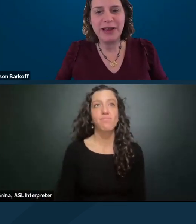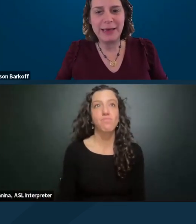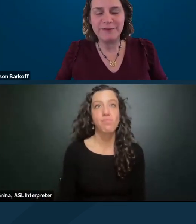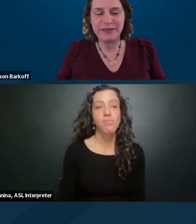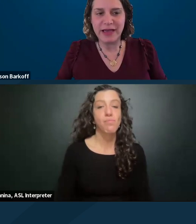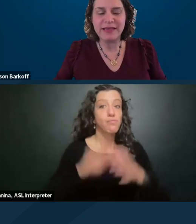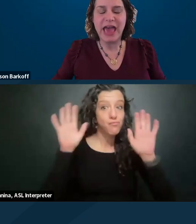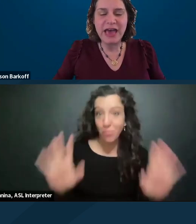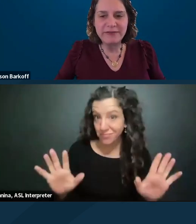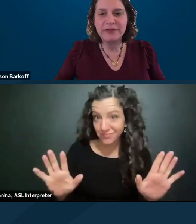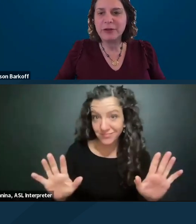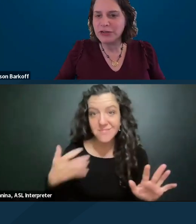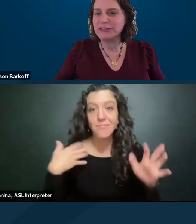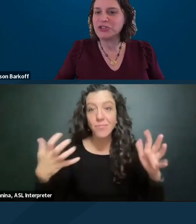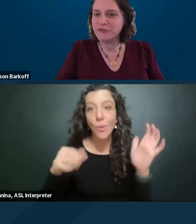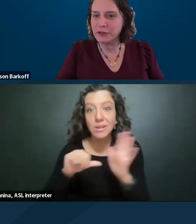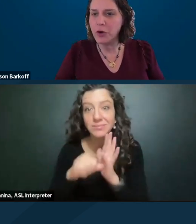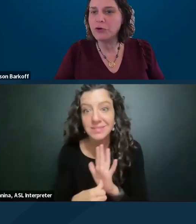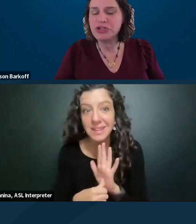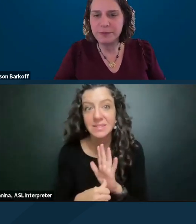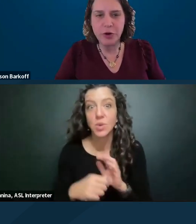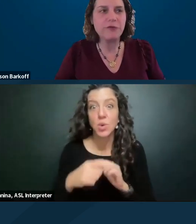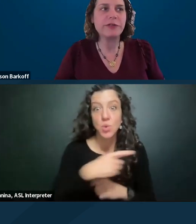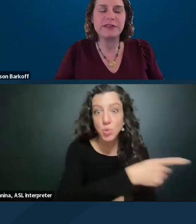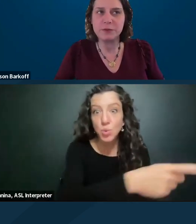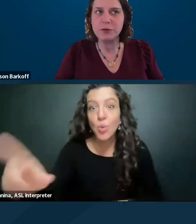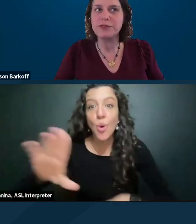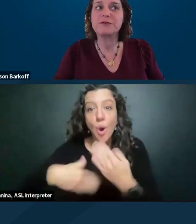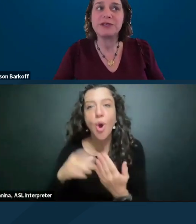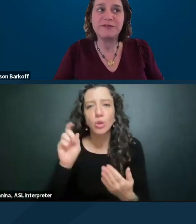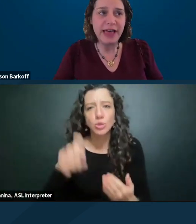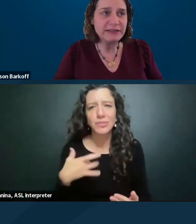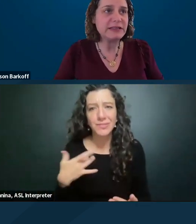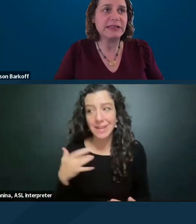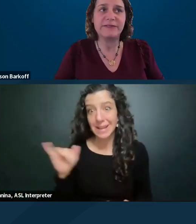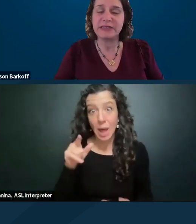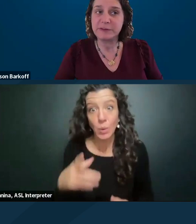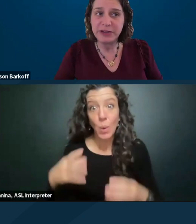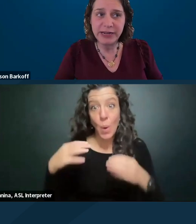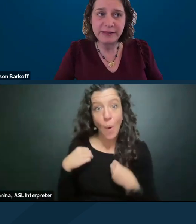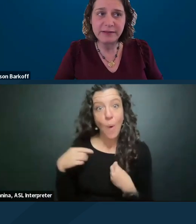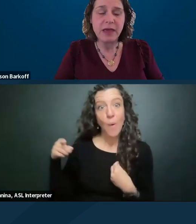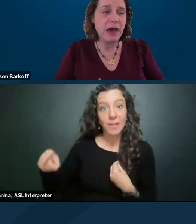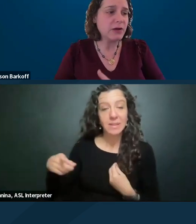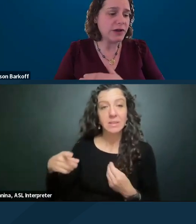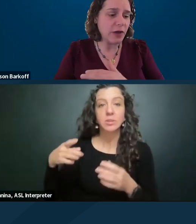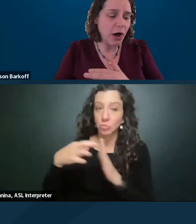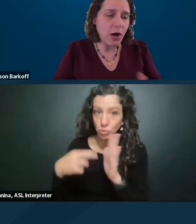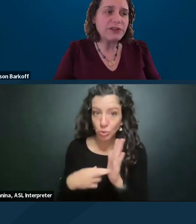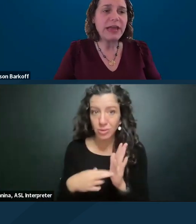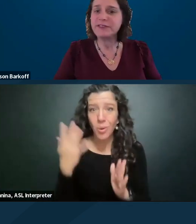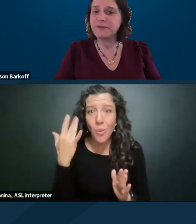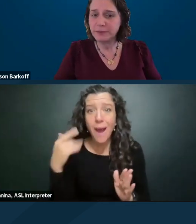I just want to emphasize, everyone should feel ownership over this rule. This reflects the lived experience